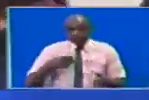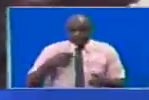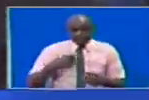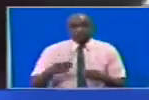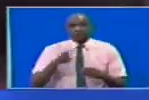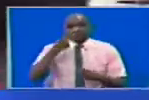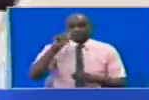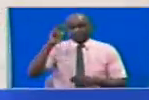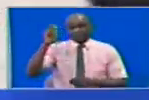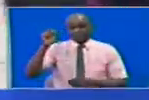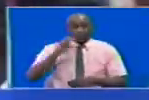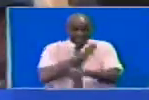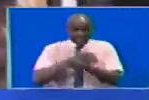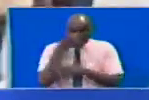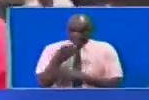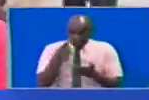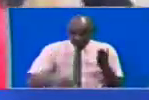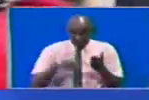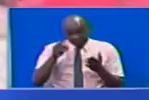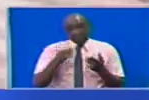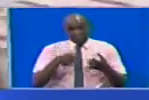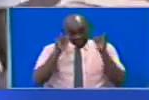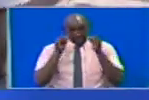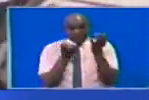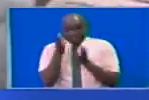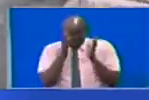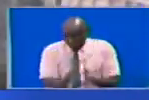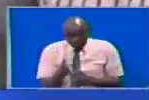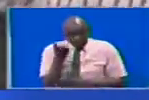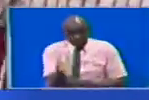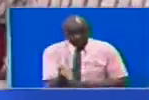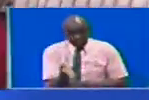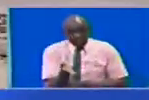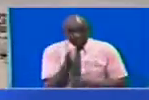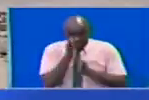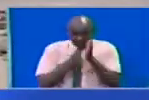Energy that had appointed him as an independent retailer for the Shell Naivasha View station. Take a look.